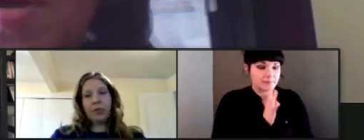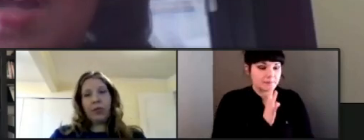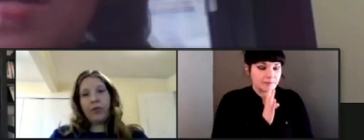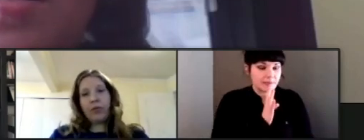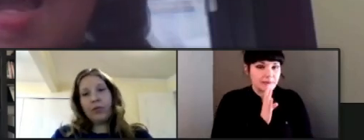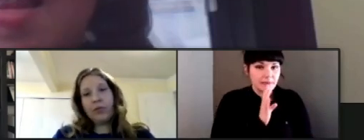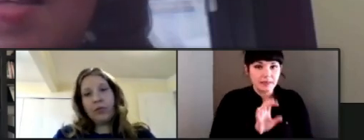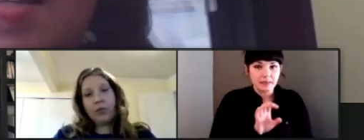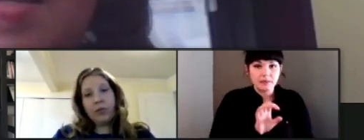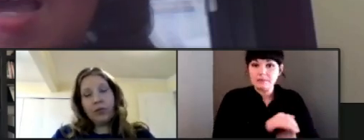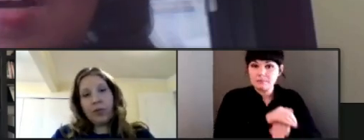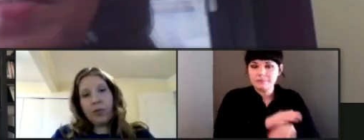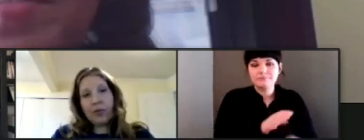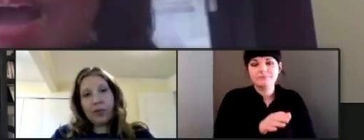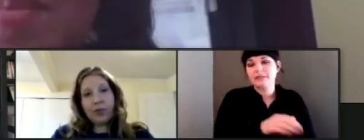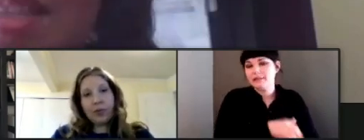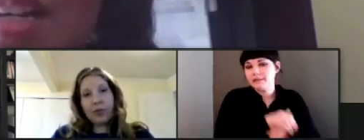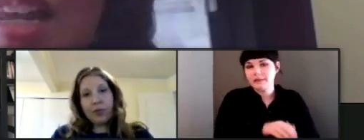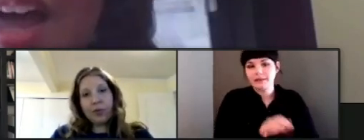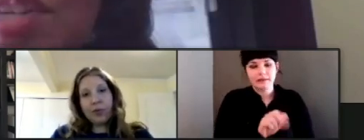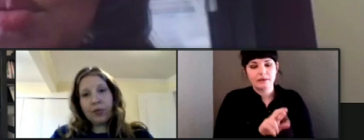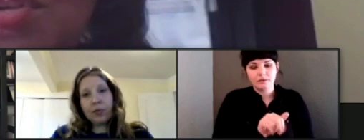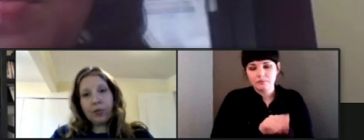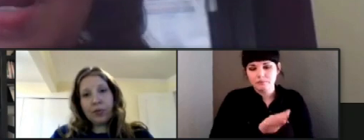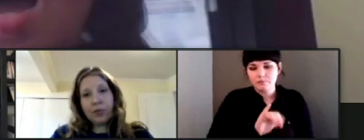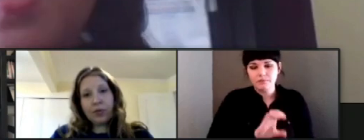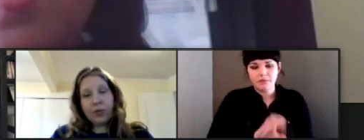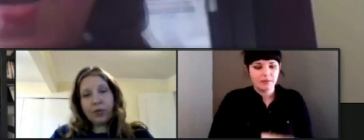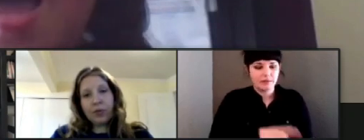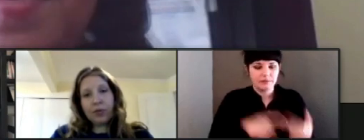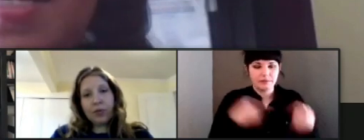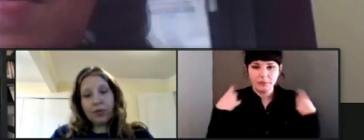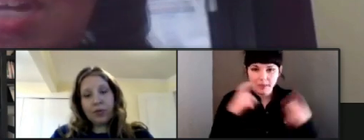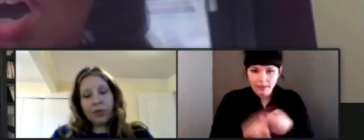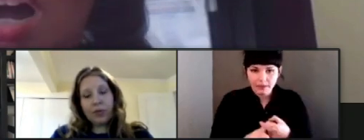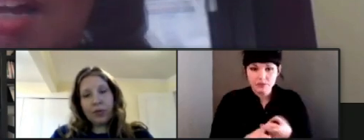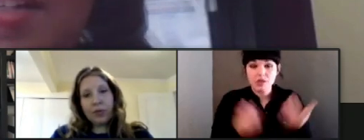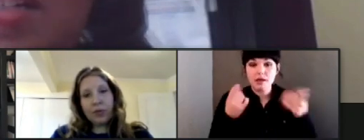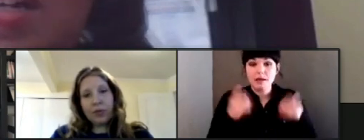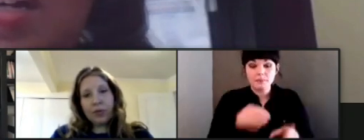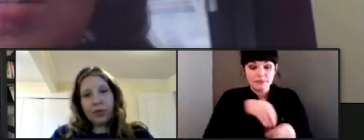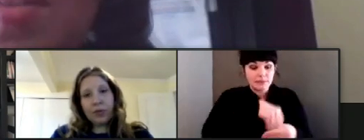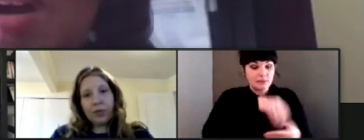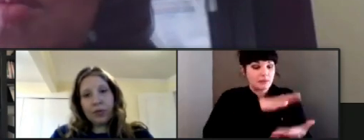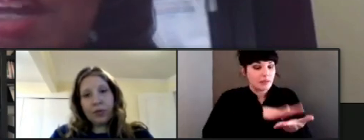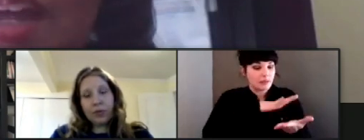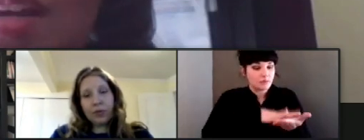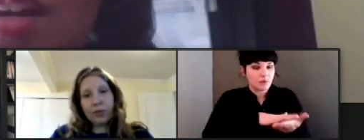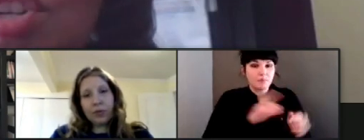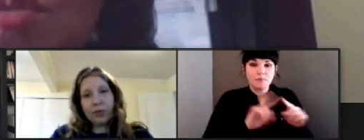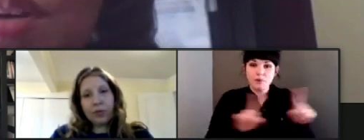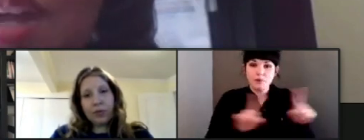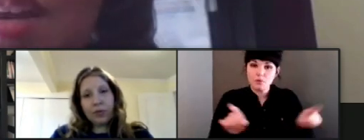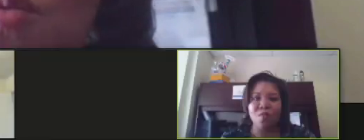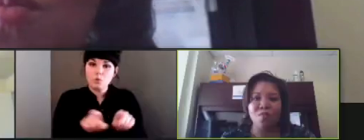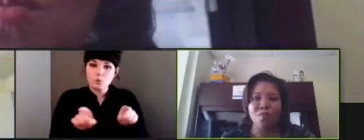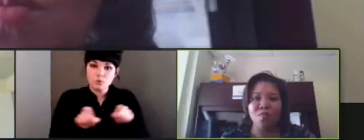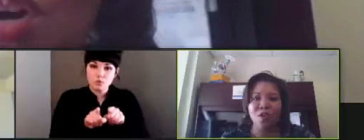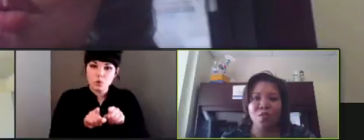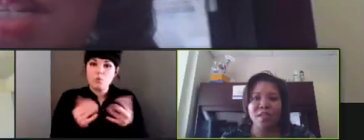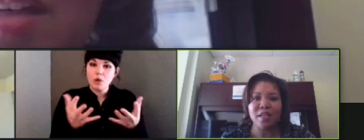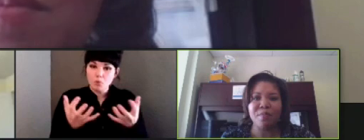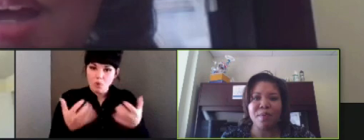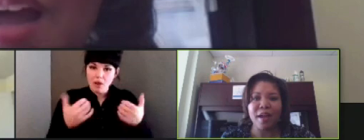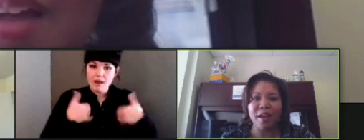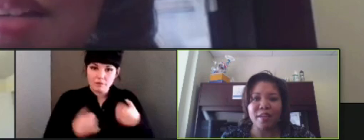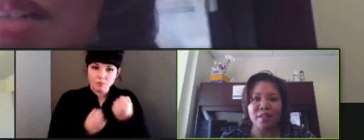synergy going that not only happens in the classroom, but it also happens beyond, so that we can ensure that